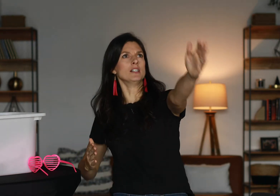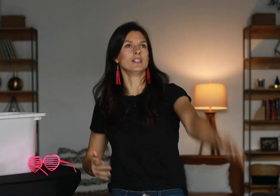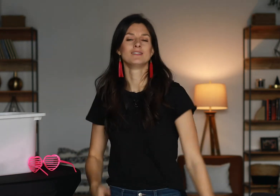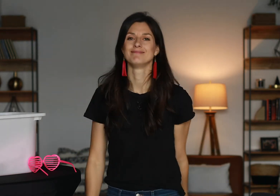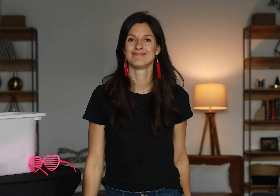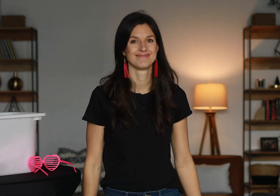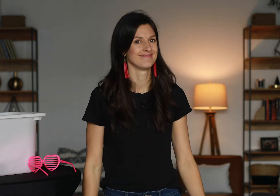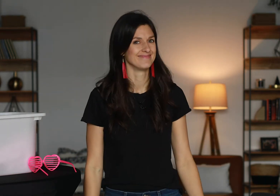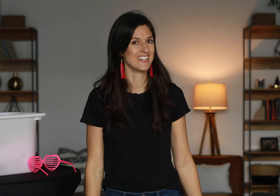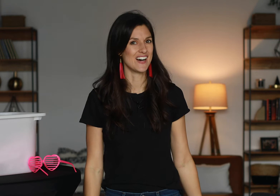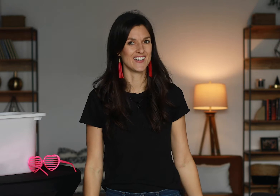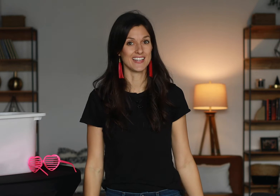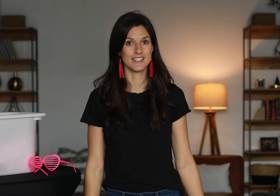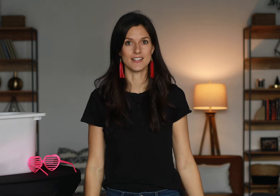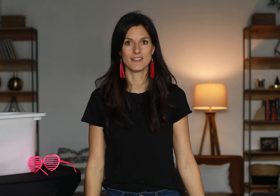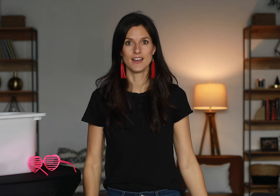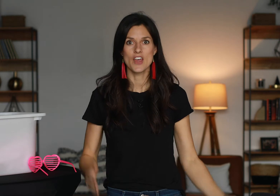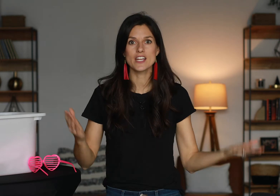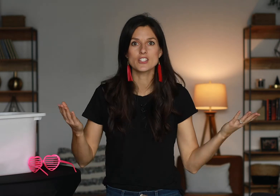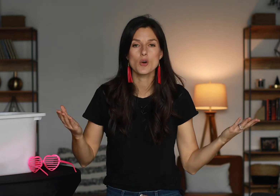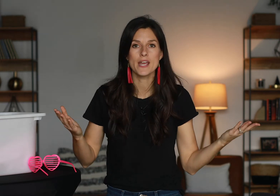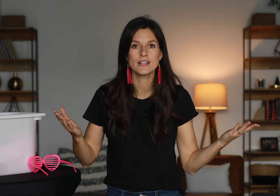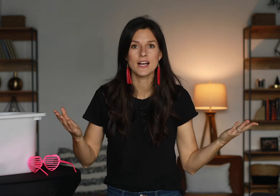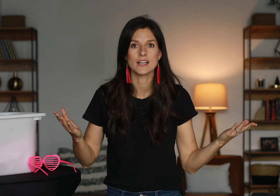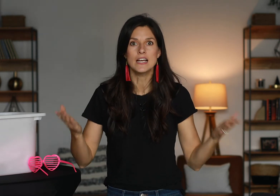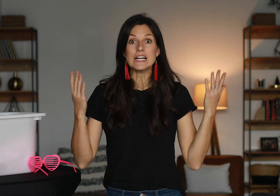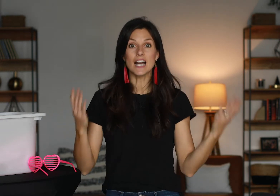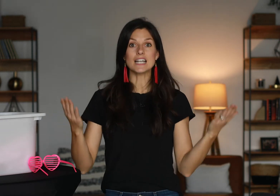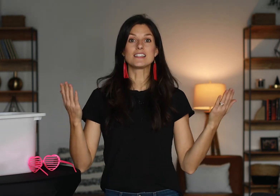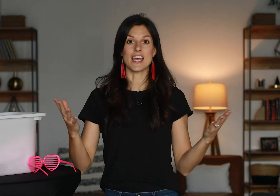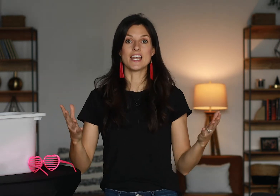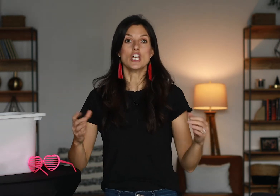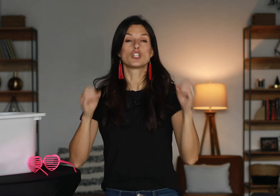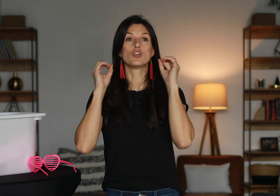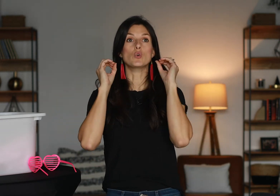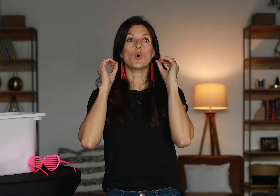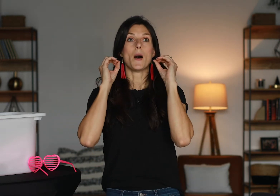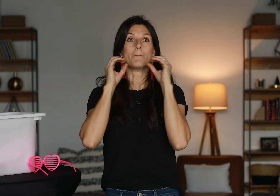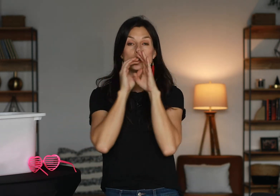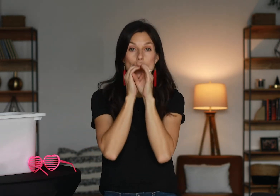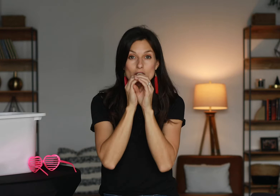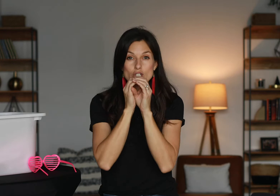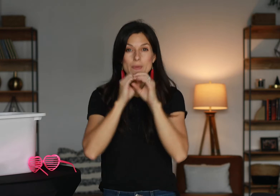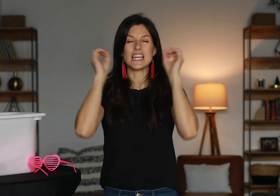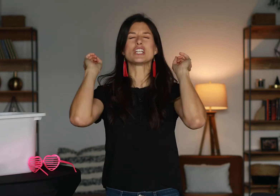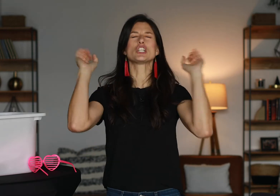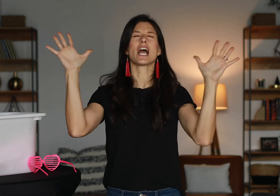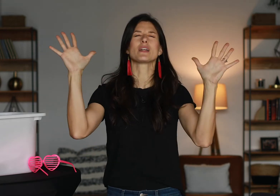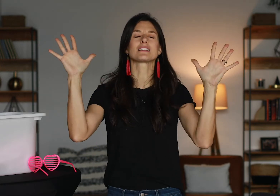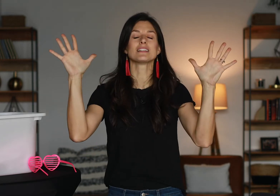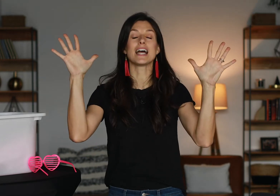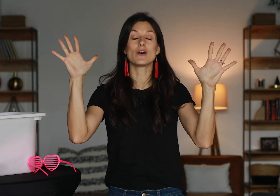cannons? No, they didn't. They just obeyed God. God said to blow in their trumpets